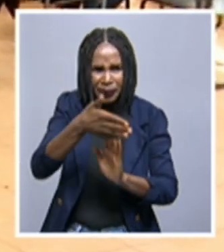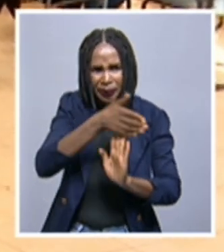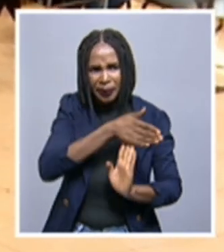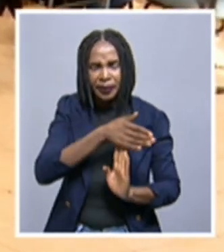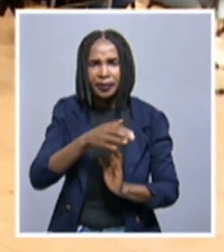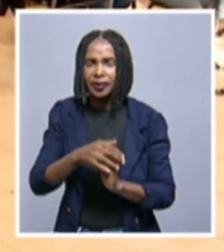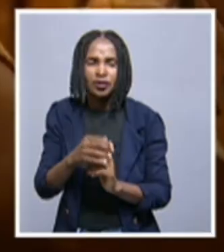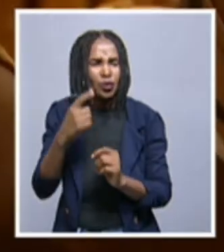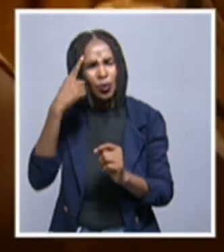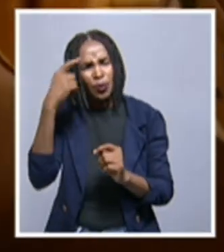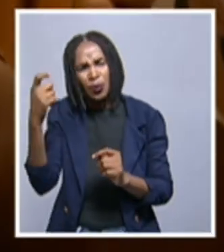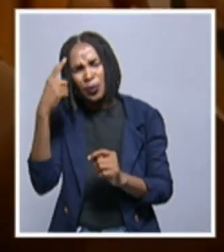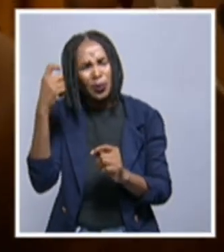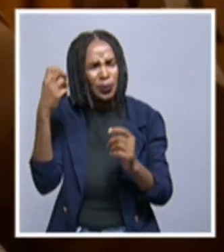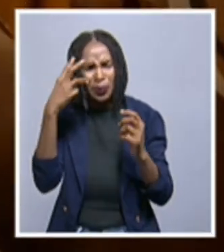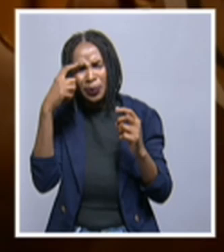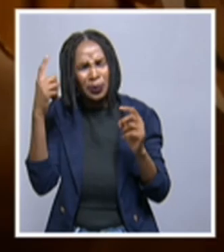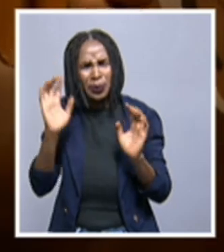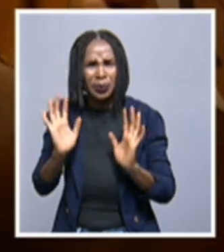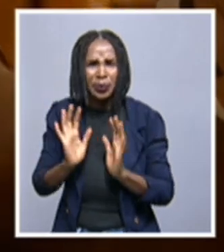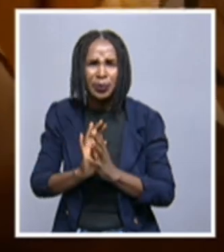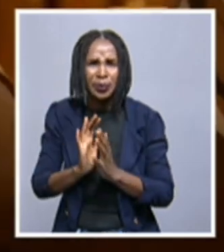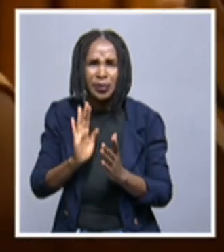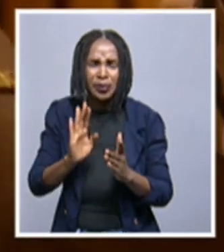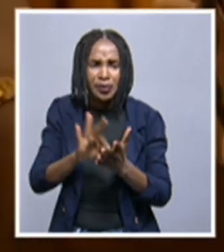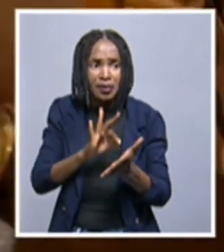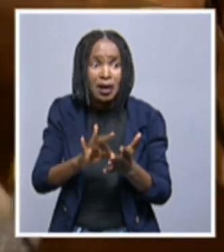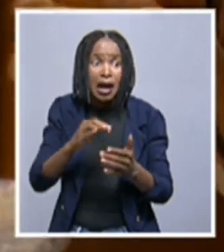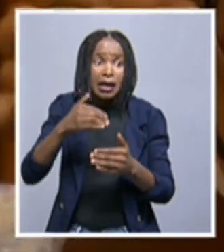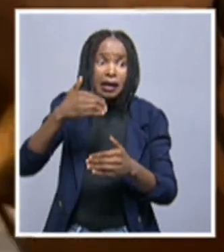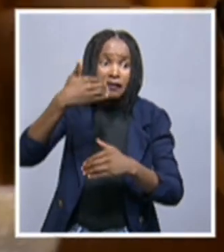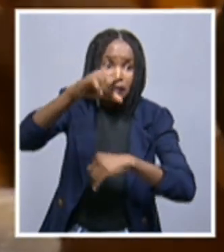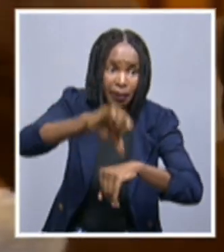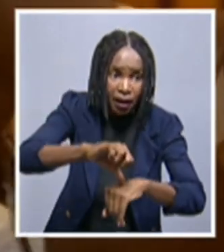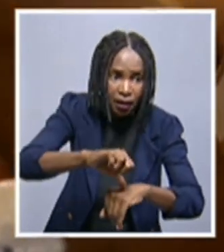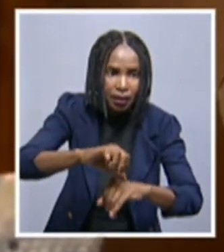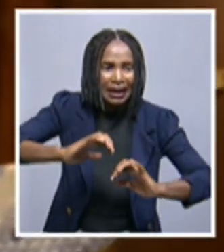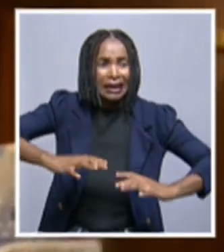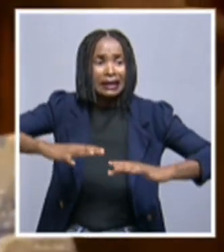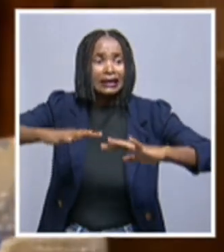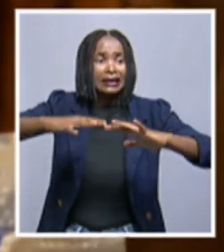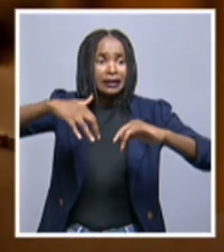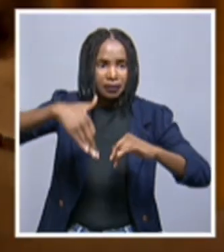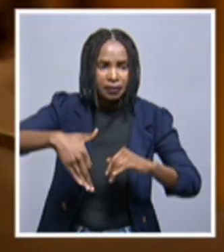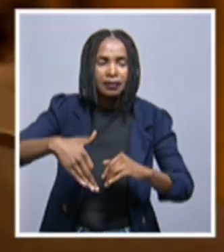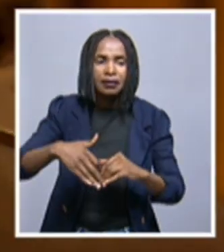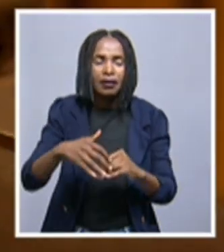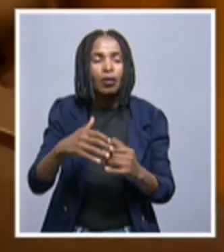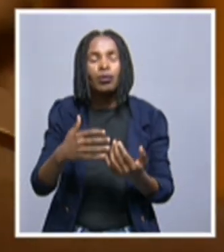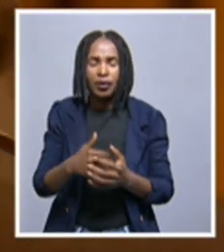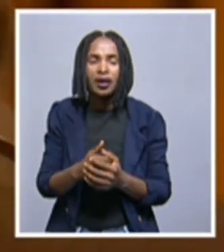much about the outcome of the elections. Unless otherwise there is havoc, there is